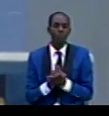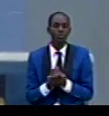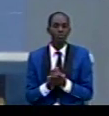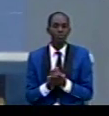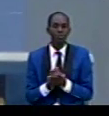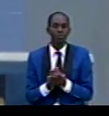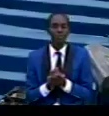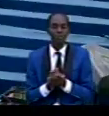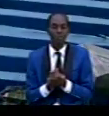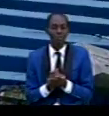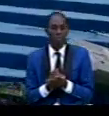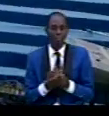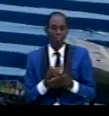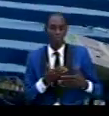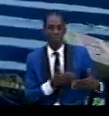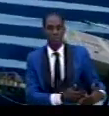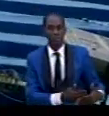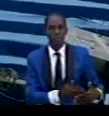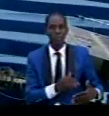Beside me is Timothy Tamilore